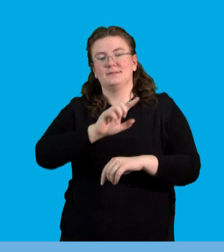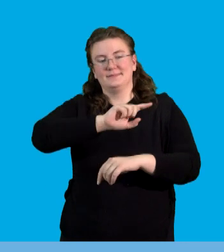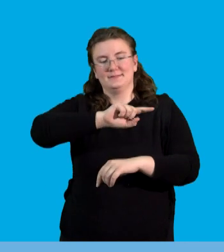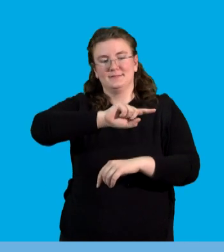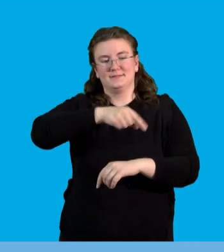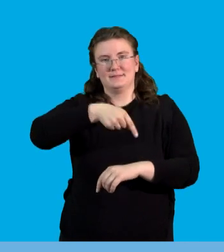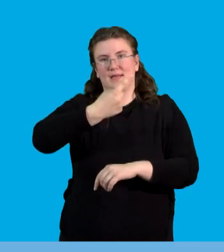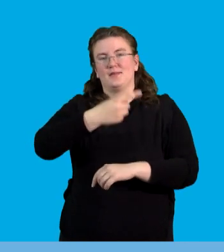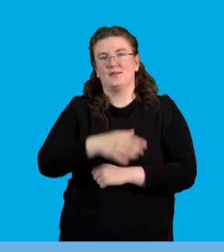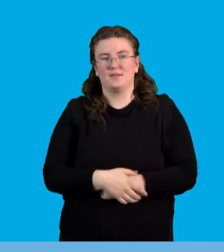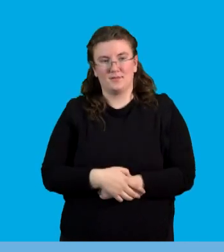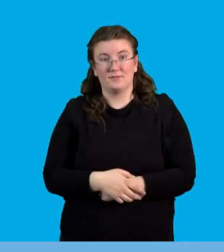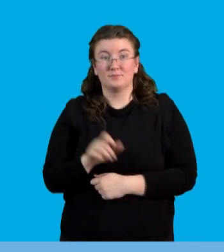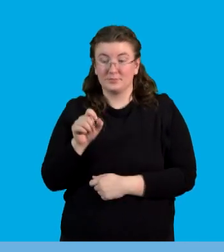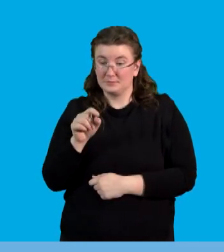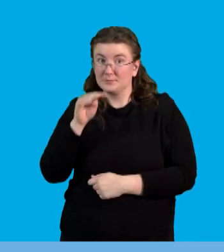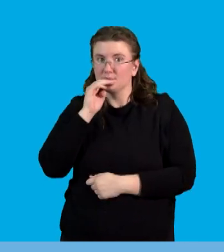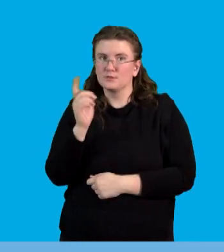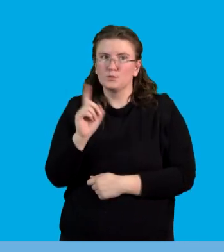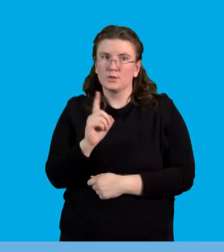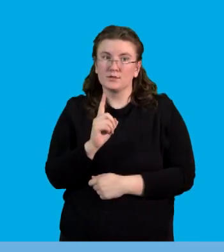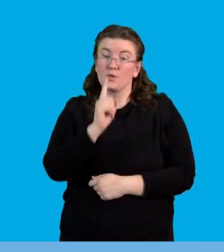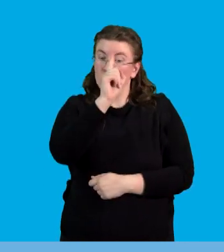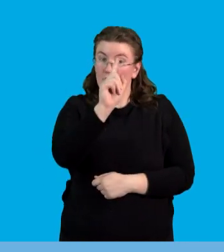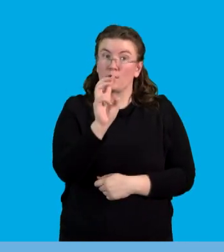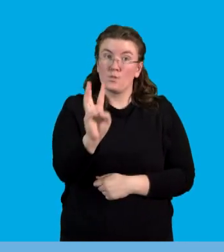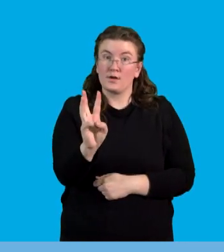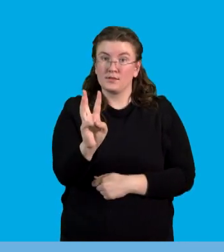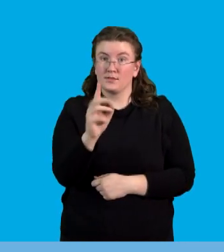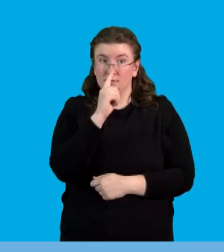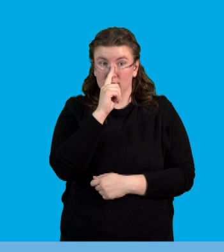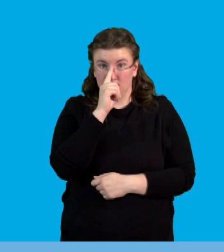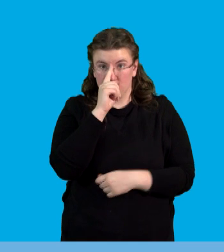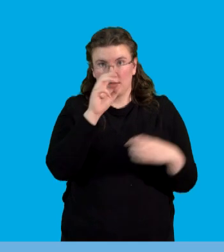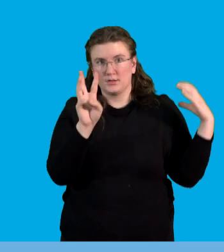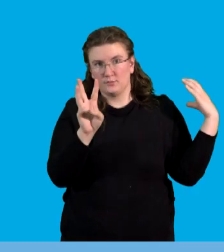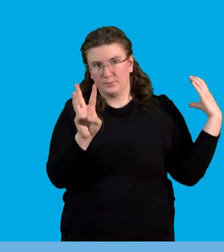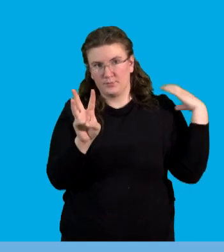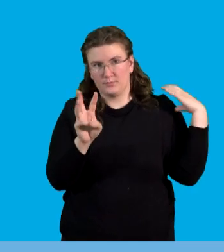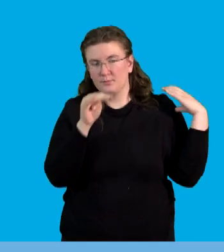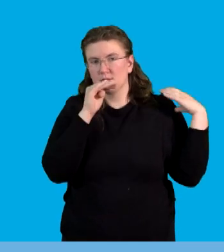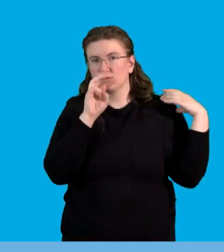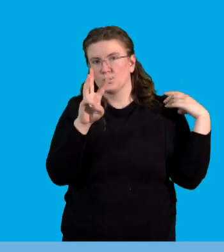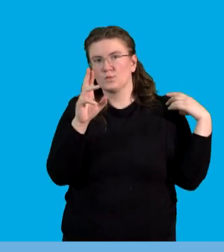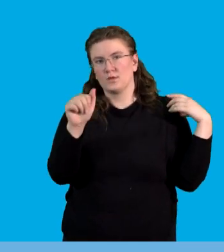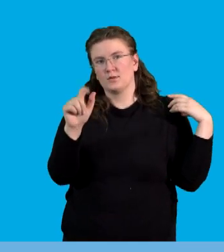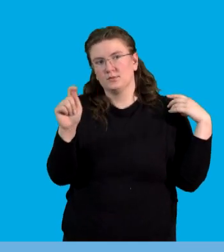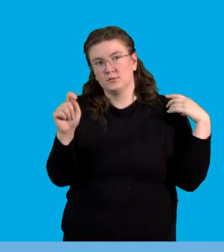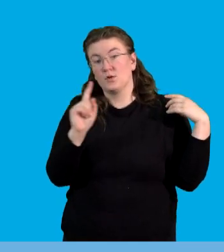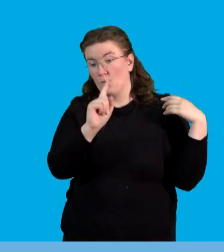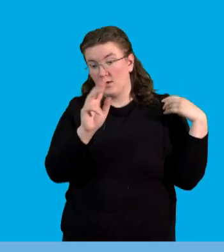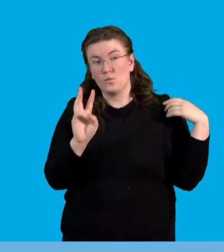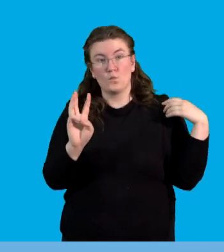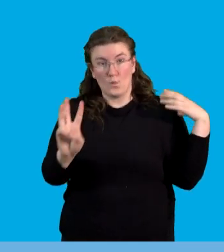per second. So now that simply means 1 watt, which is the capital letter W means watt, is equal